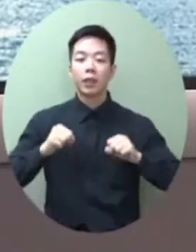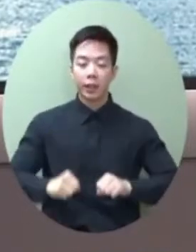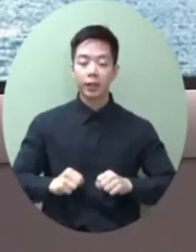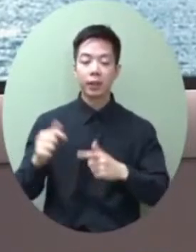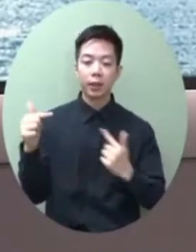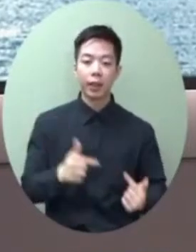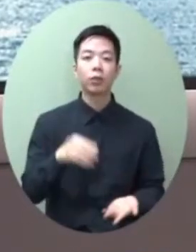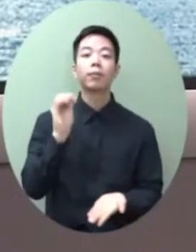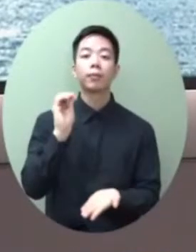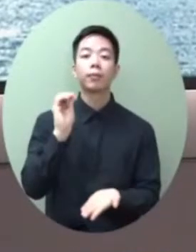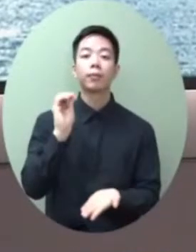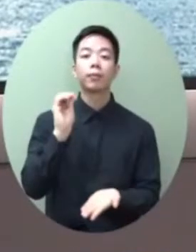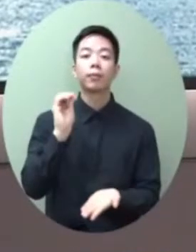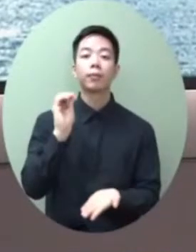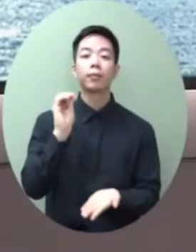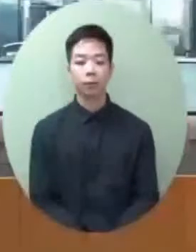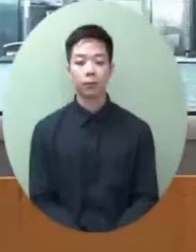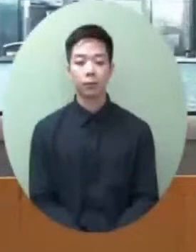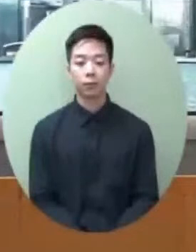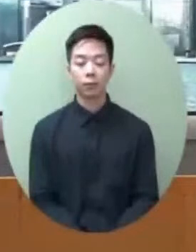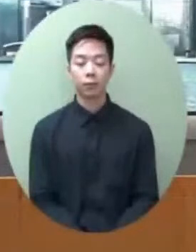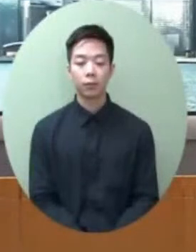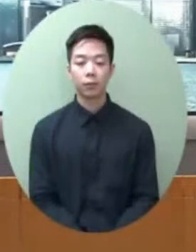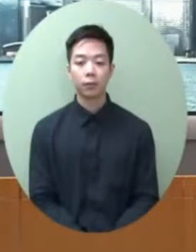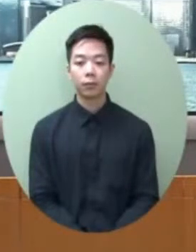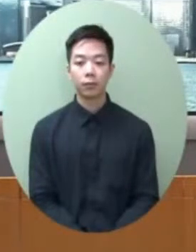insist on providing them.